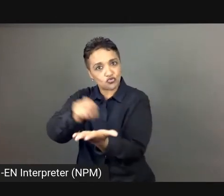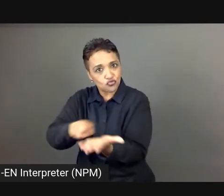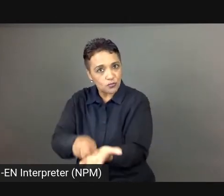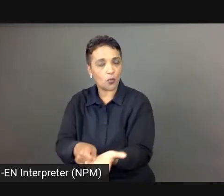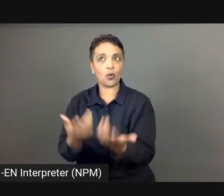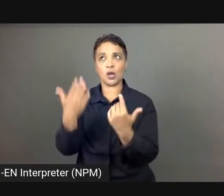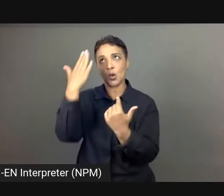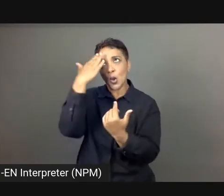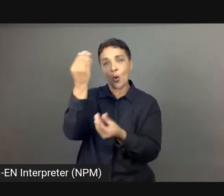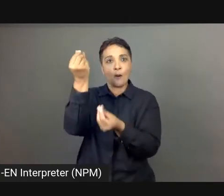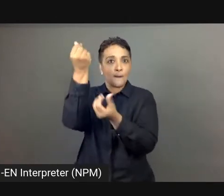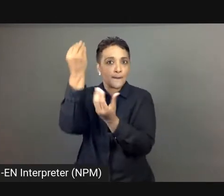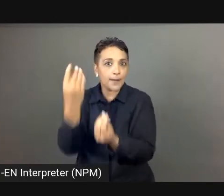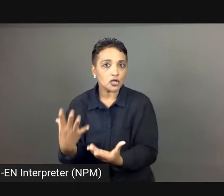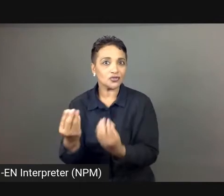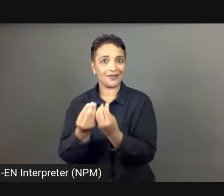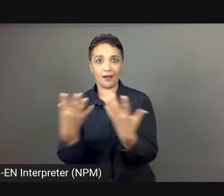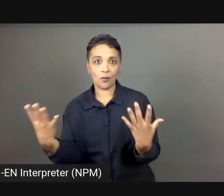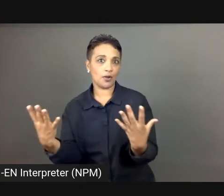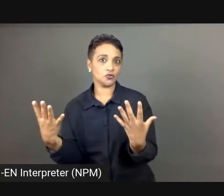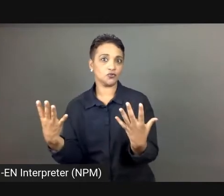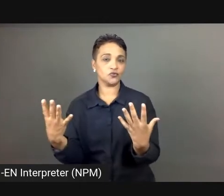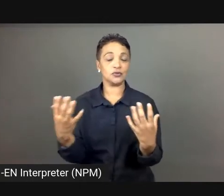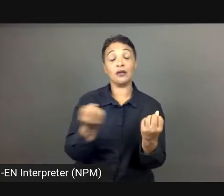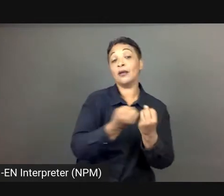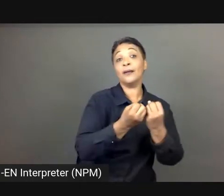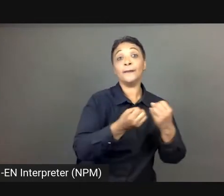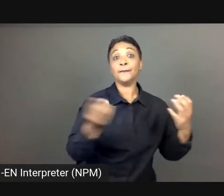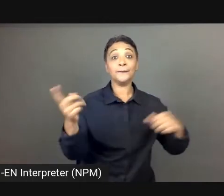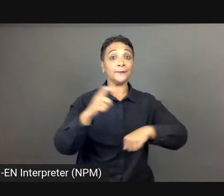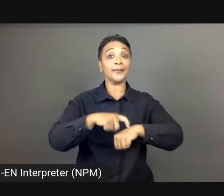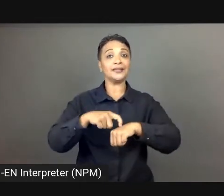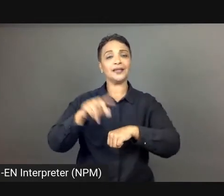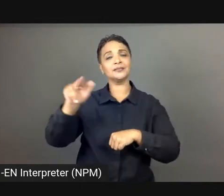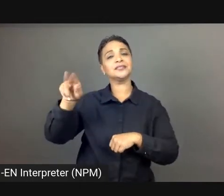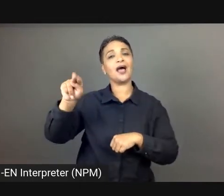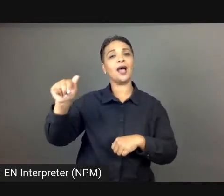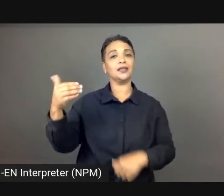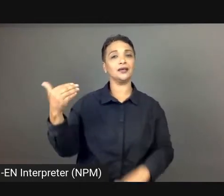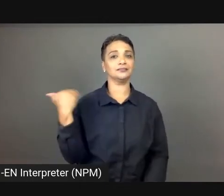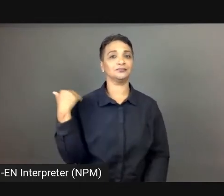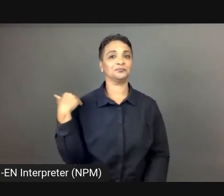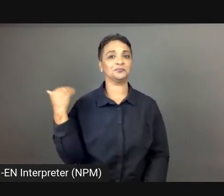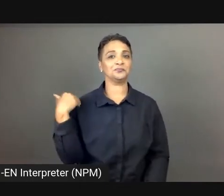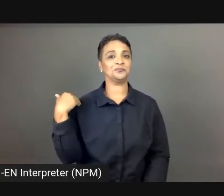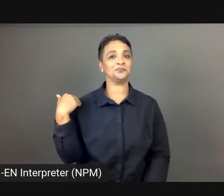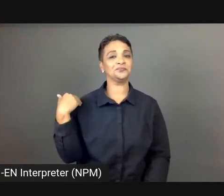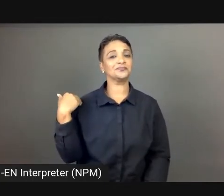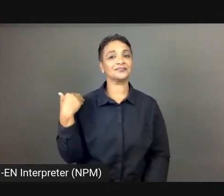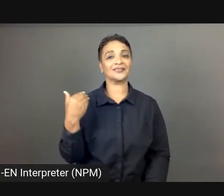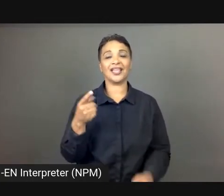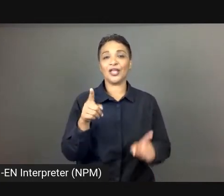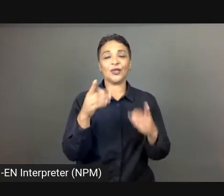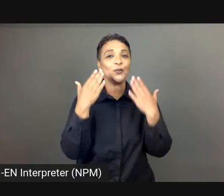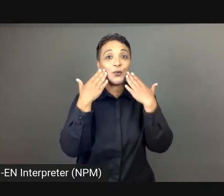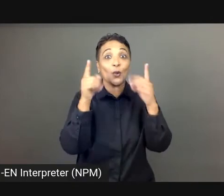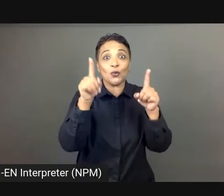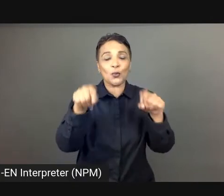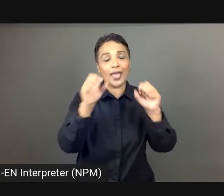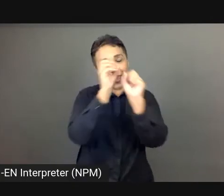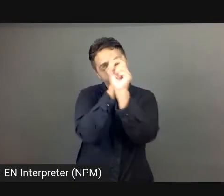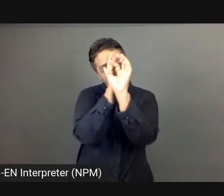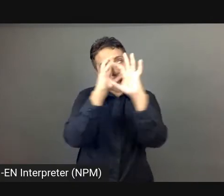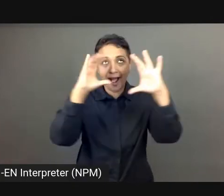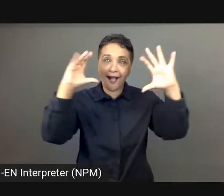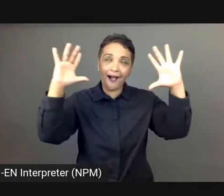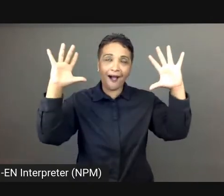forth. And there were many times where Anna was like, sort of, it's not, you can live in a fantasy world of these